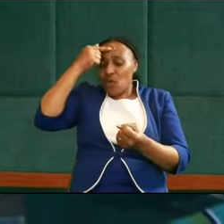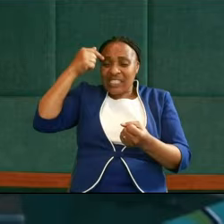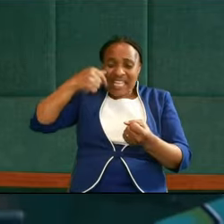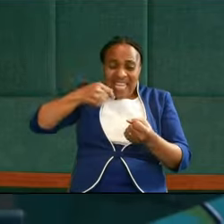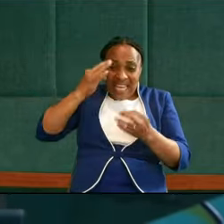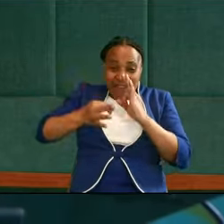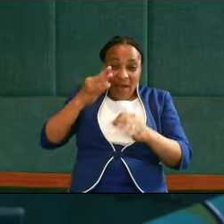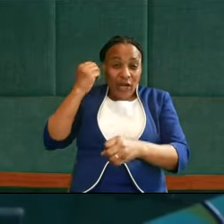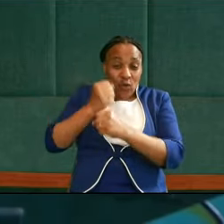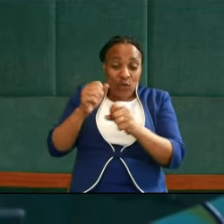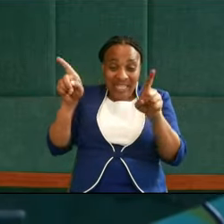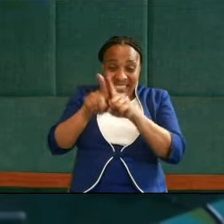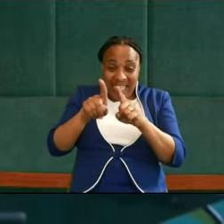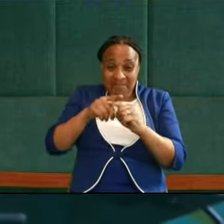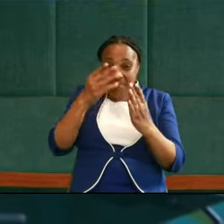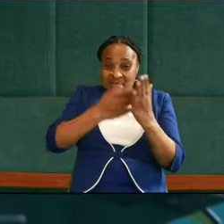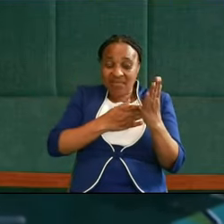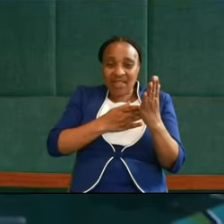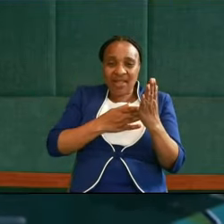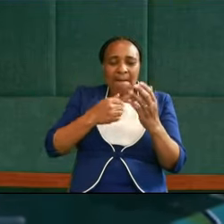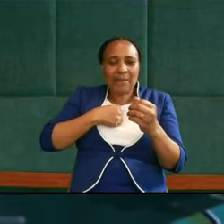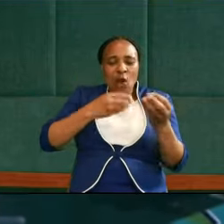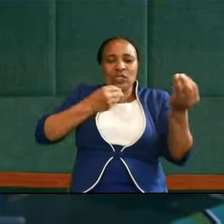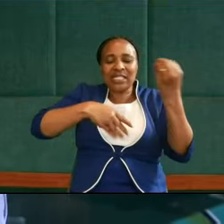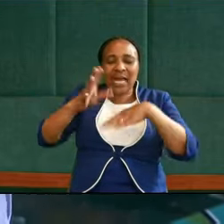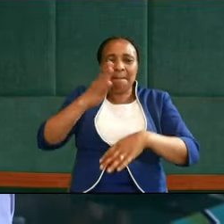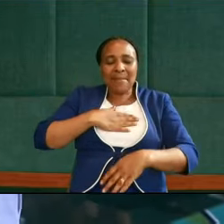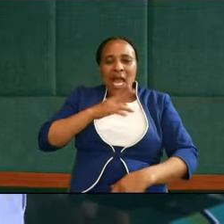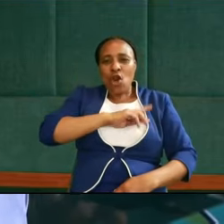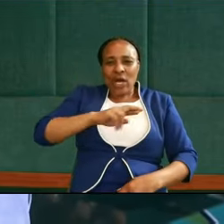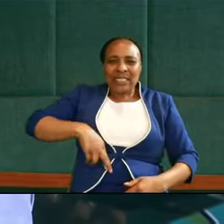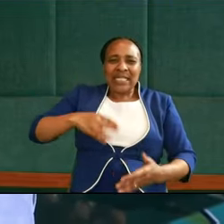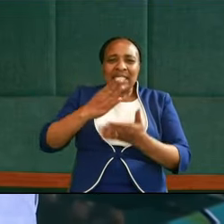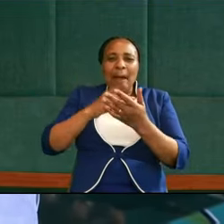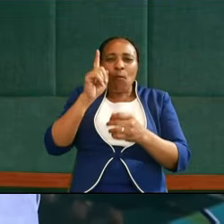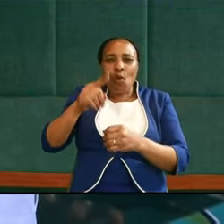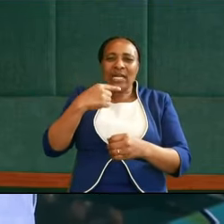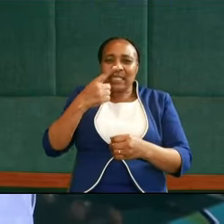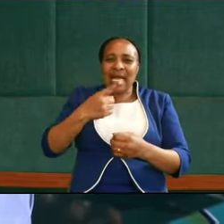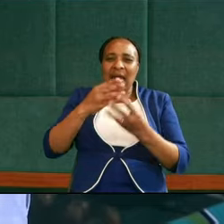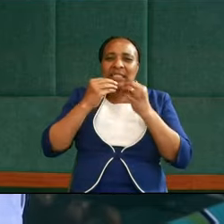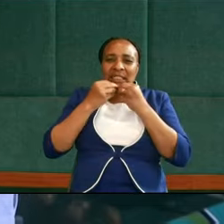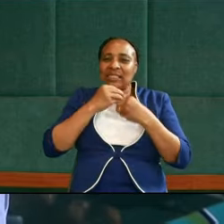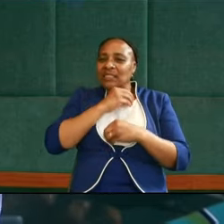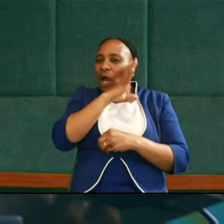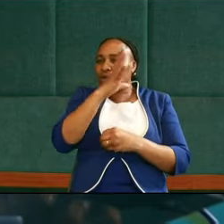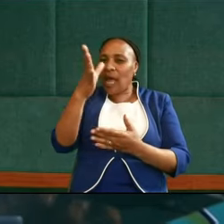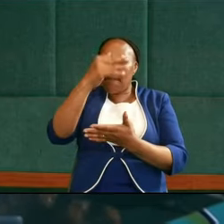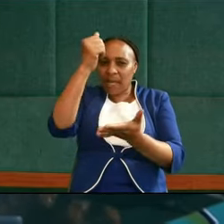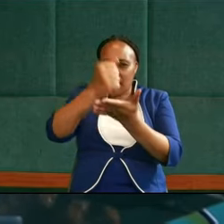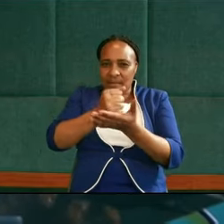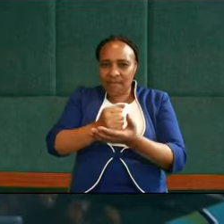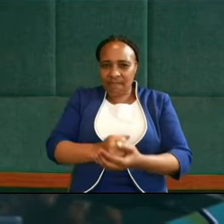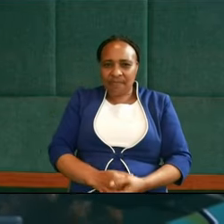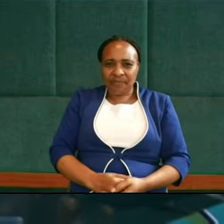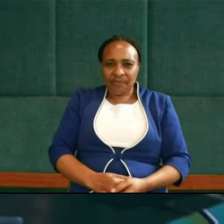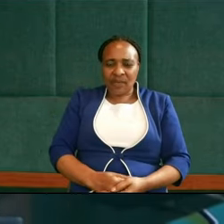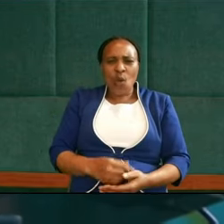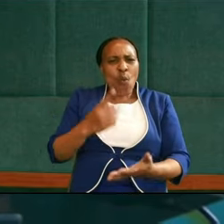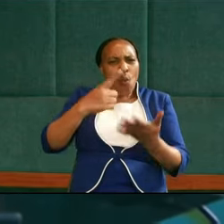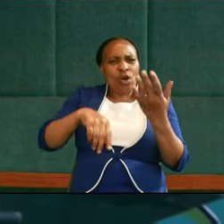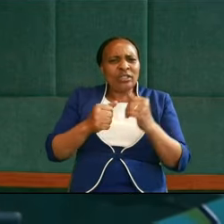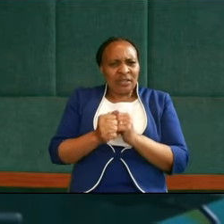my loyalty. If that is clear, somebody scream and shout an amen out there. Why will